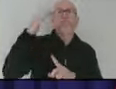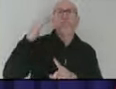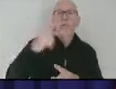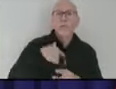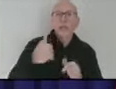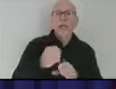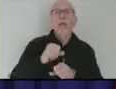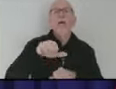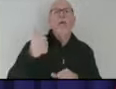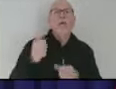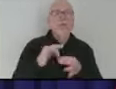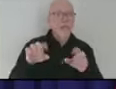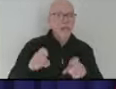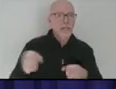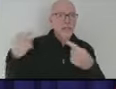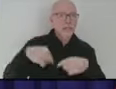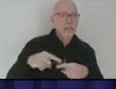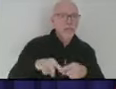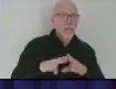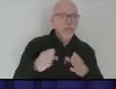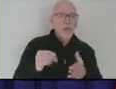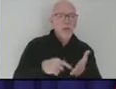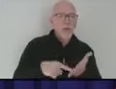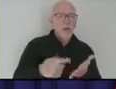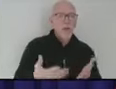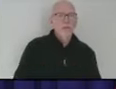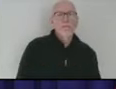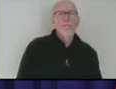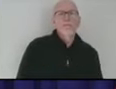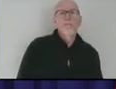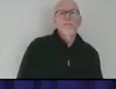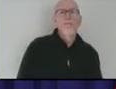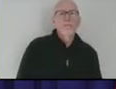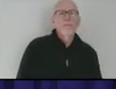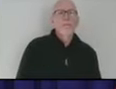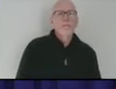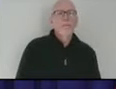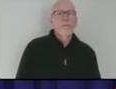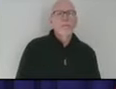testing clinic to open up? And if so, what is it? So